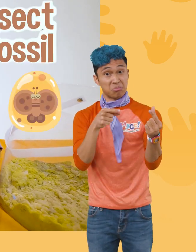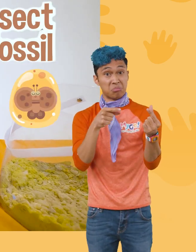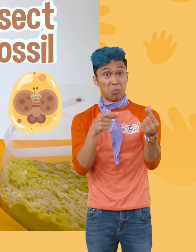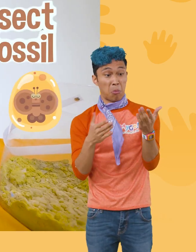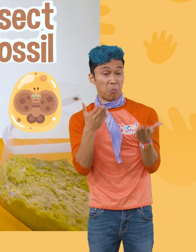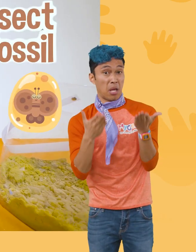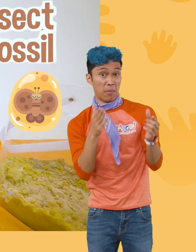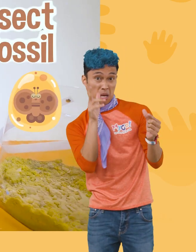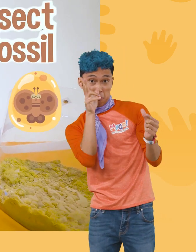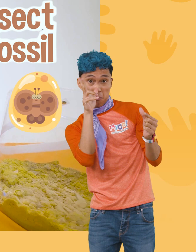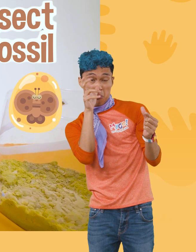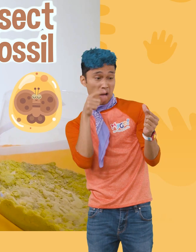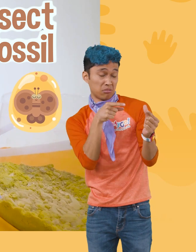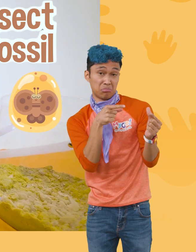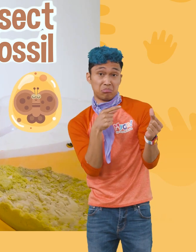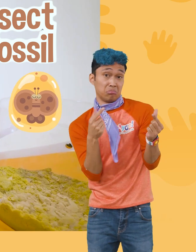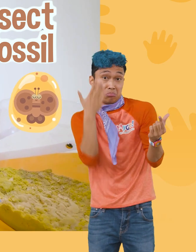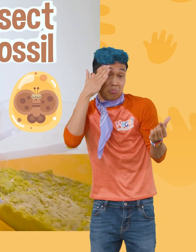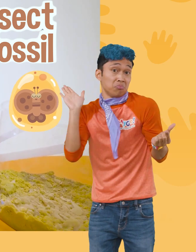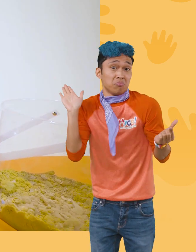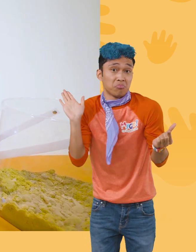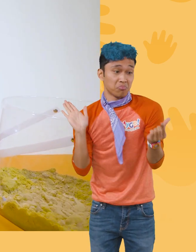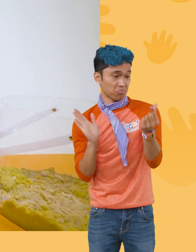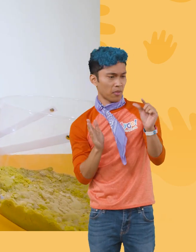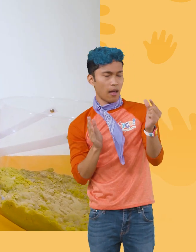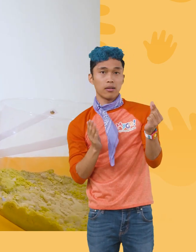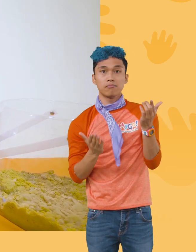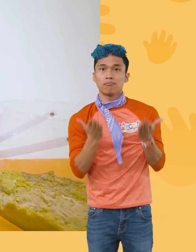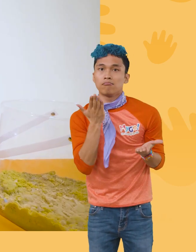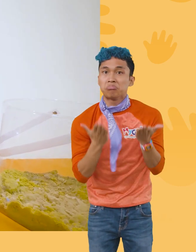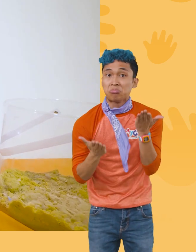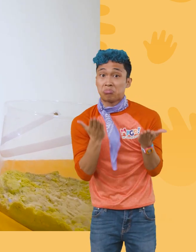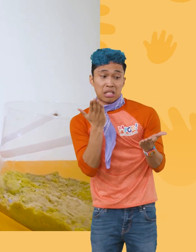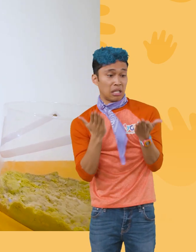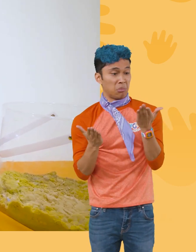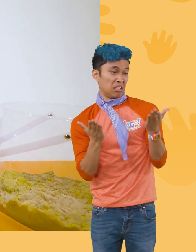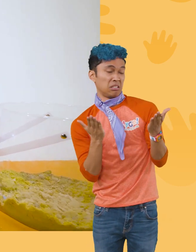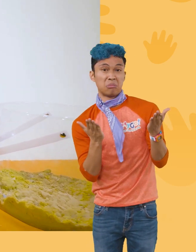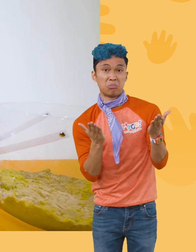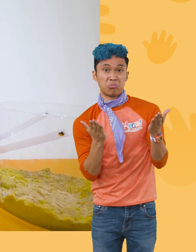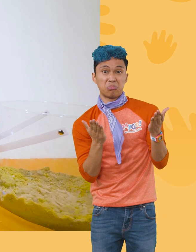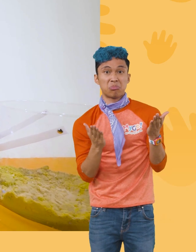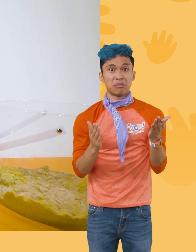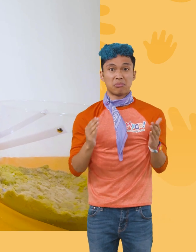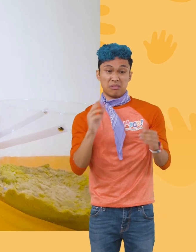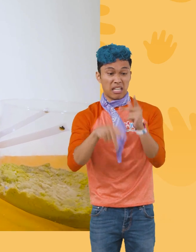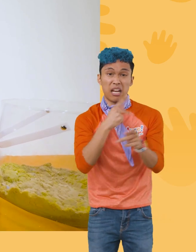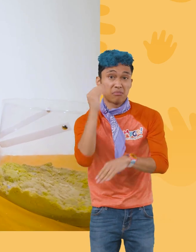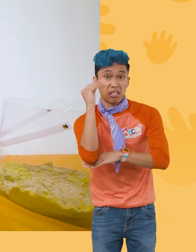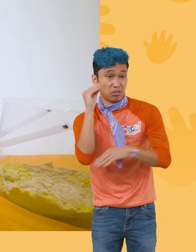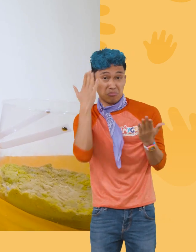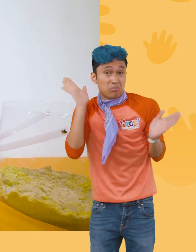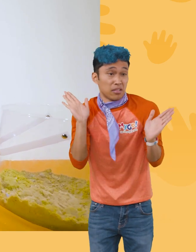an insect fossil or something. I don't know. Maybe it's some form of type of dinosaur. I don't